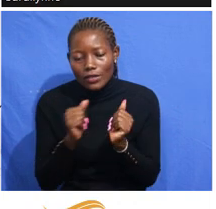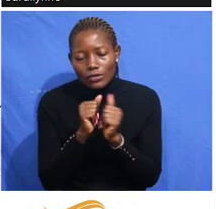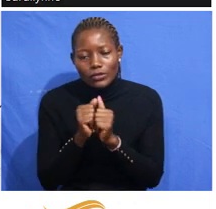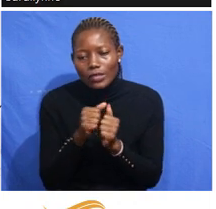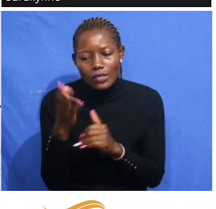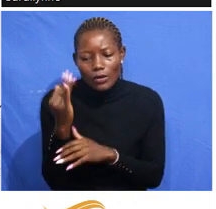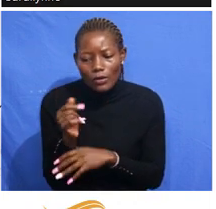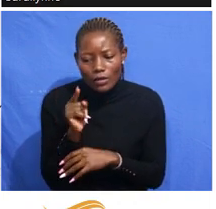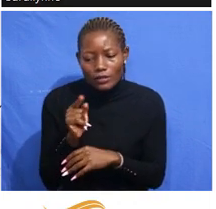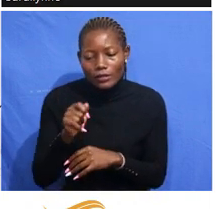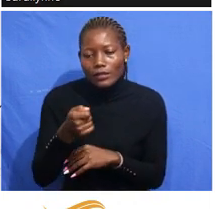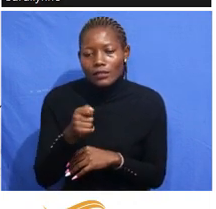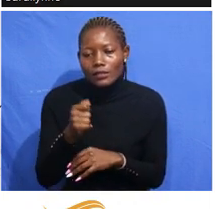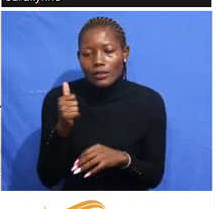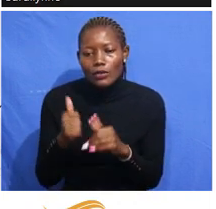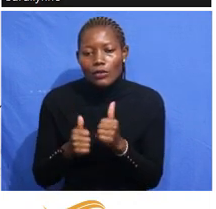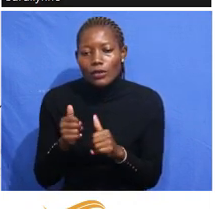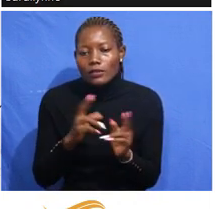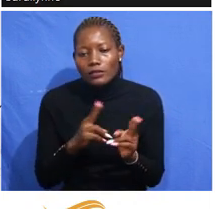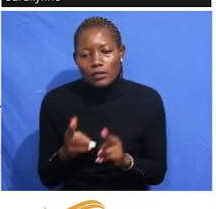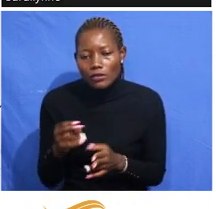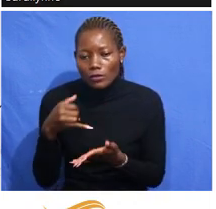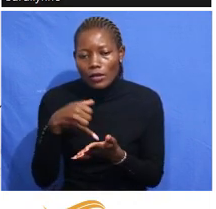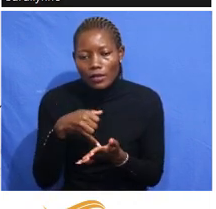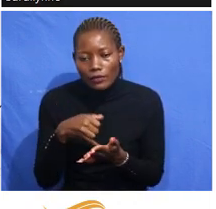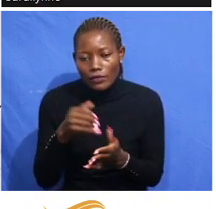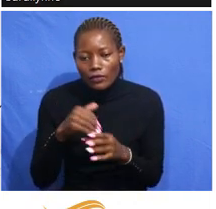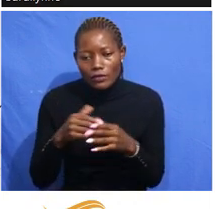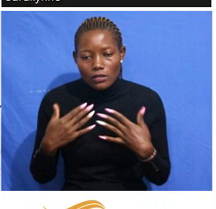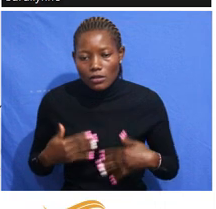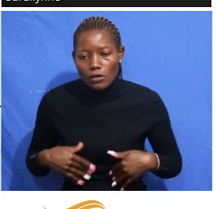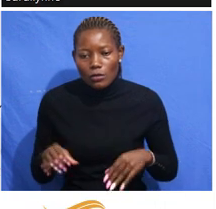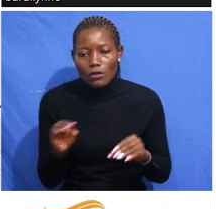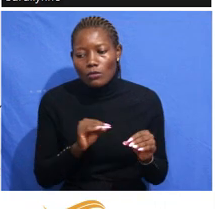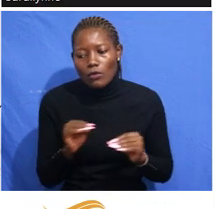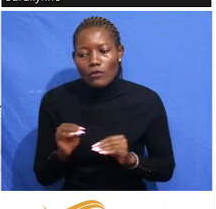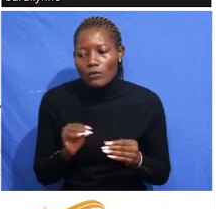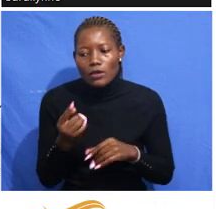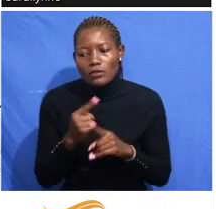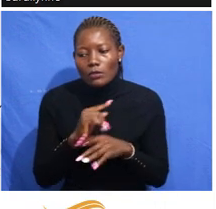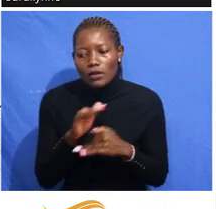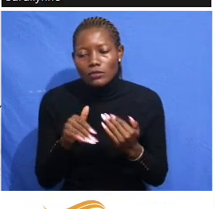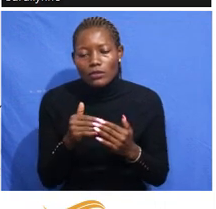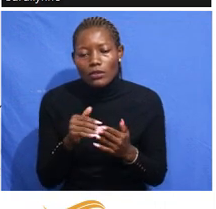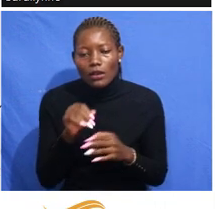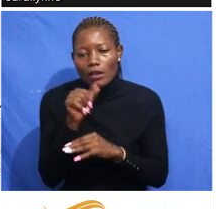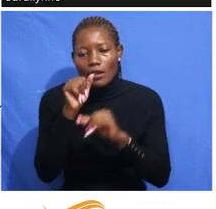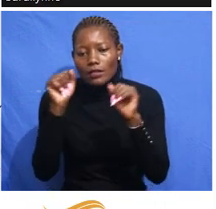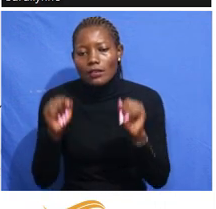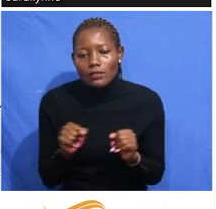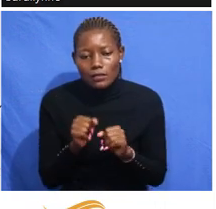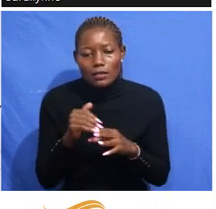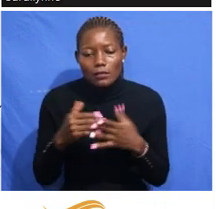they're the key ones that are normally involved in human movement. But otherwise, all the systems in the body